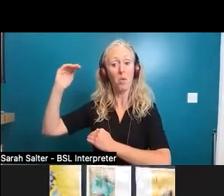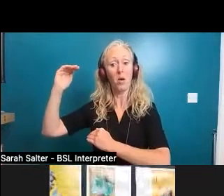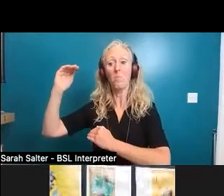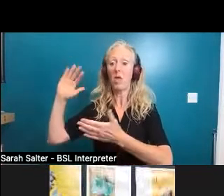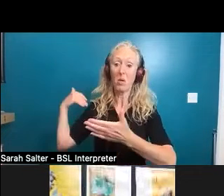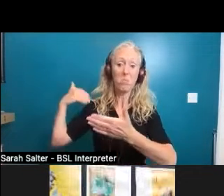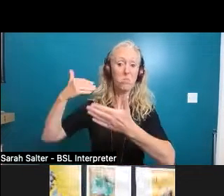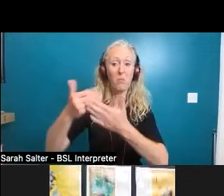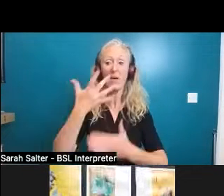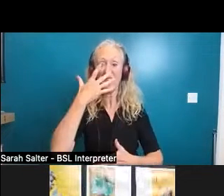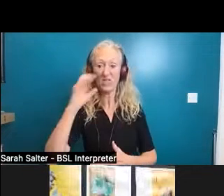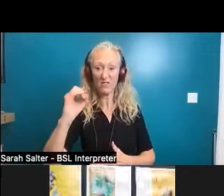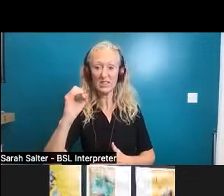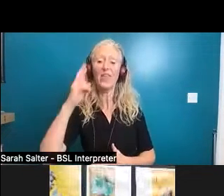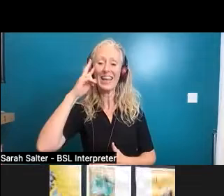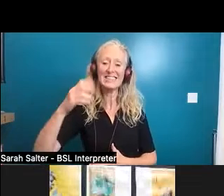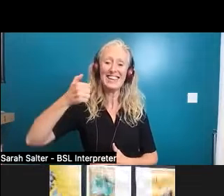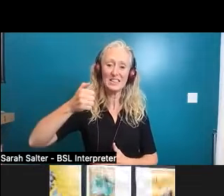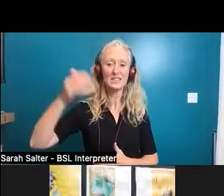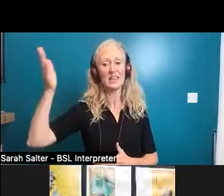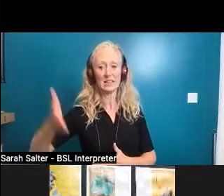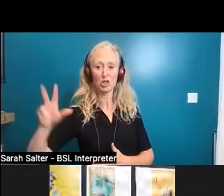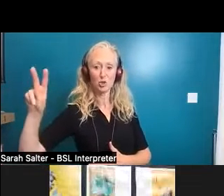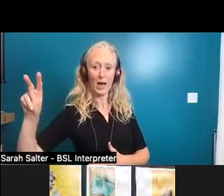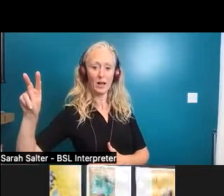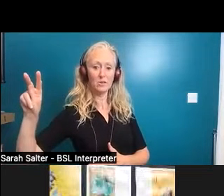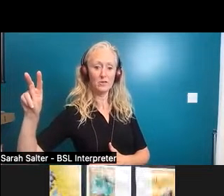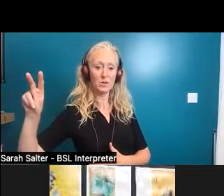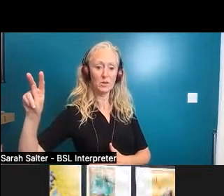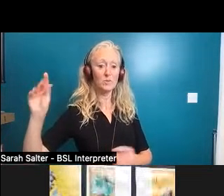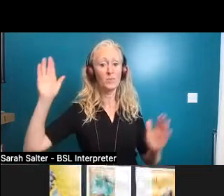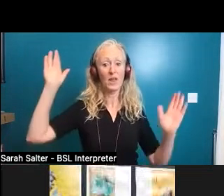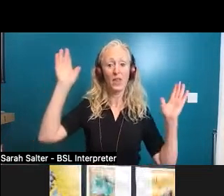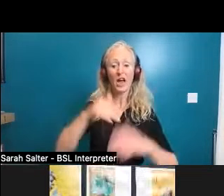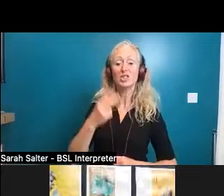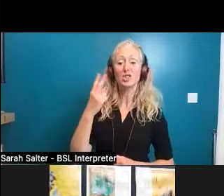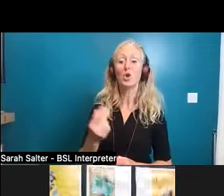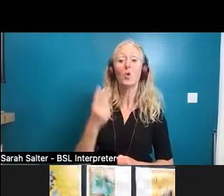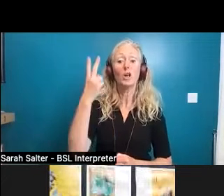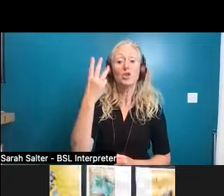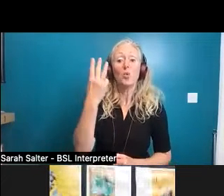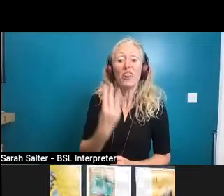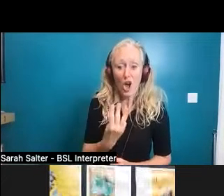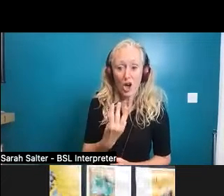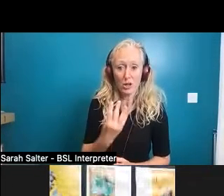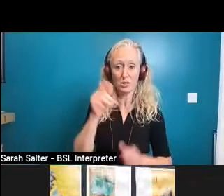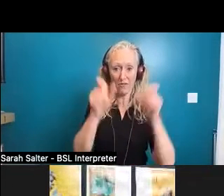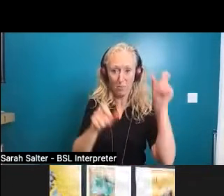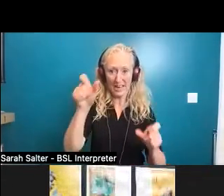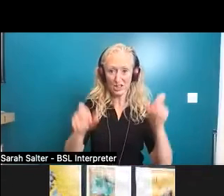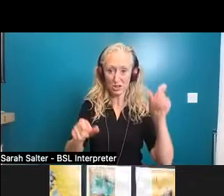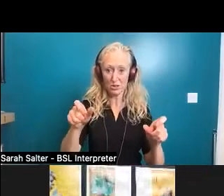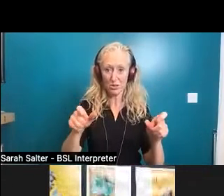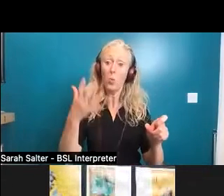With Usher 2, 2/3 of patients will retain 612 or better in at least one